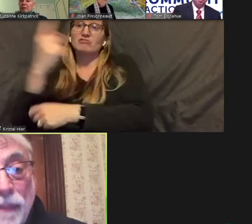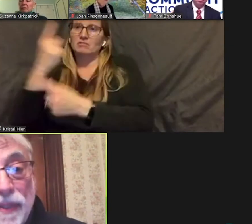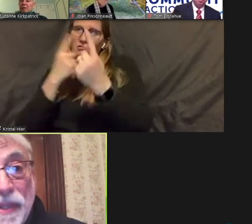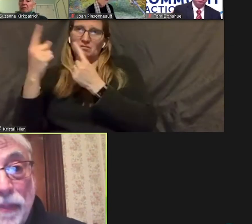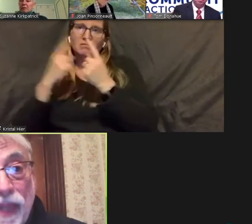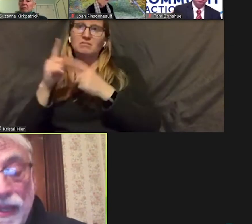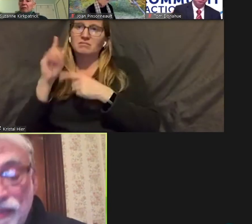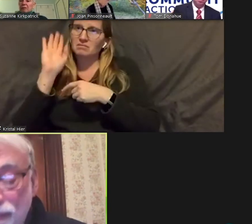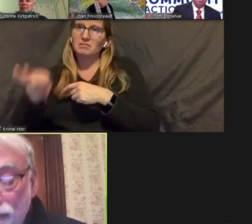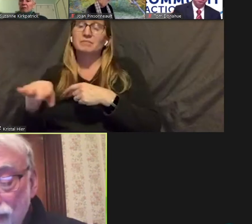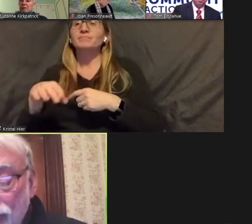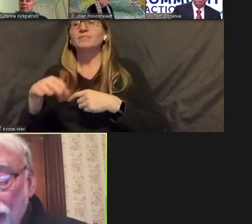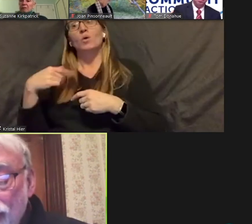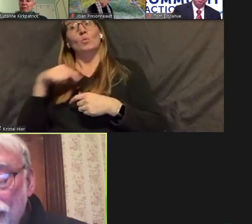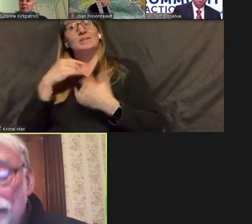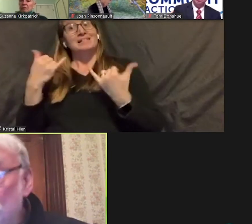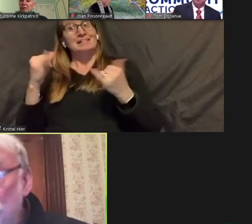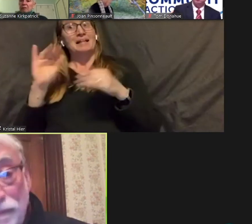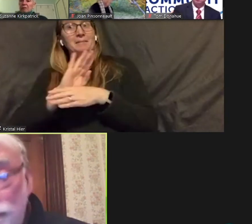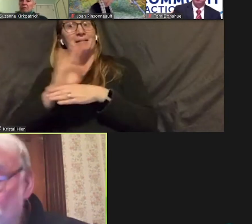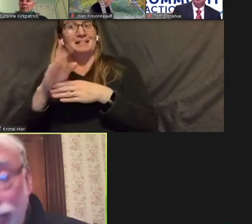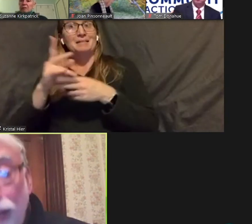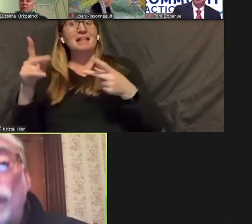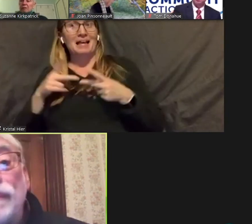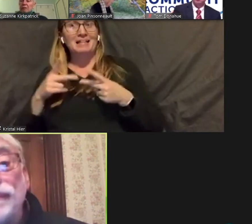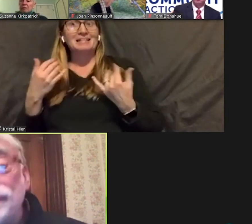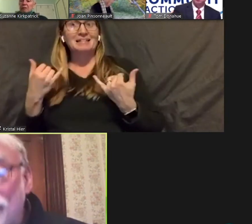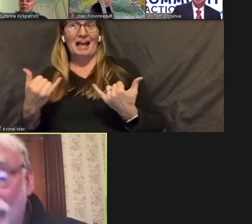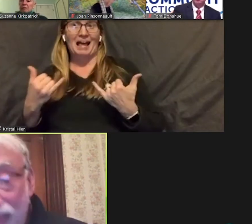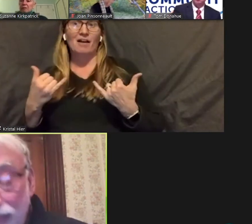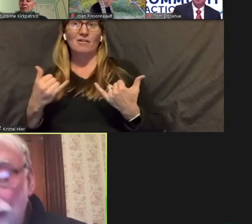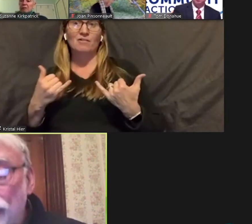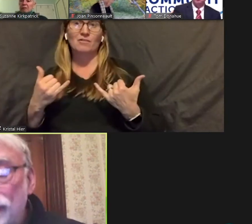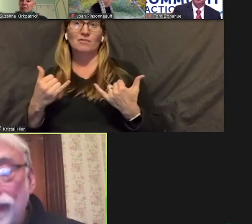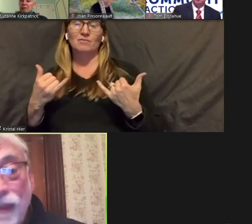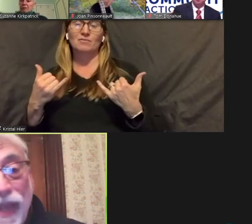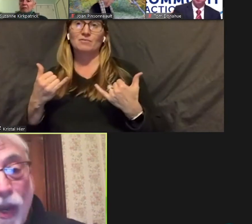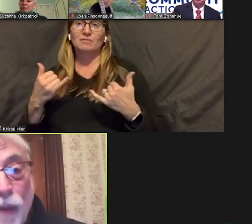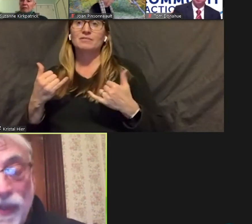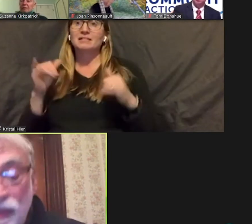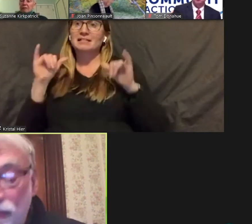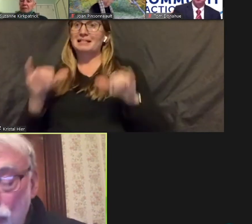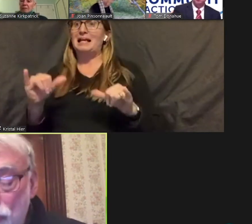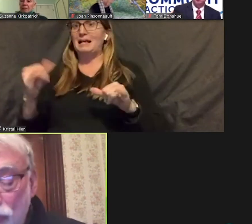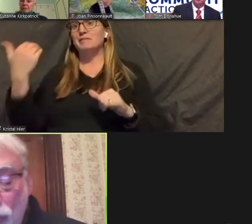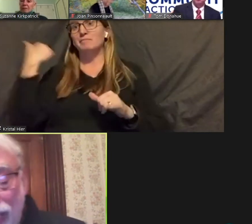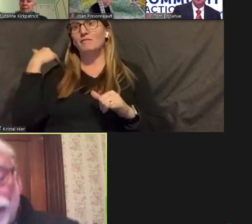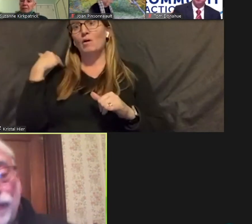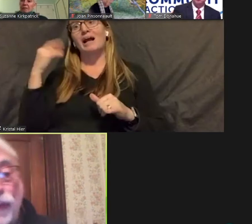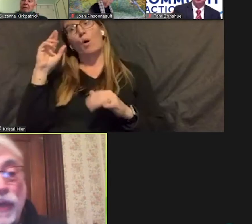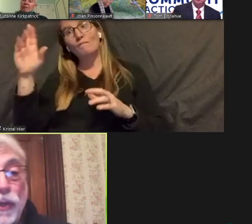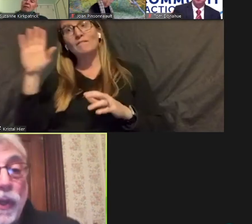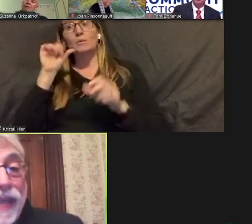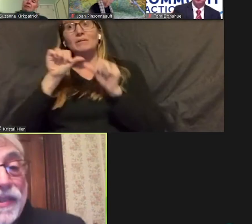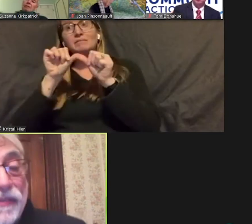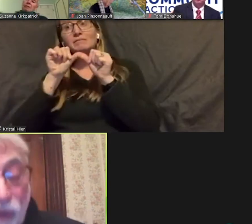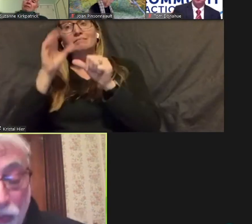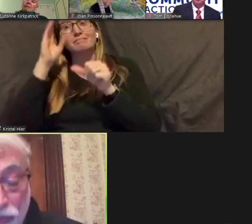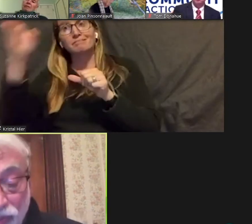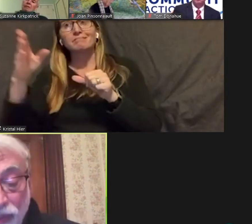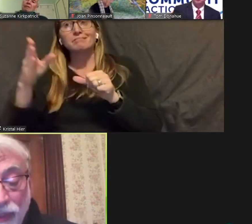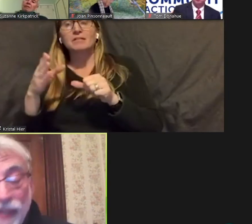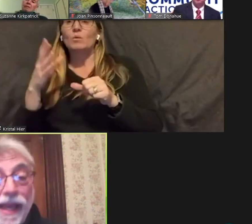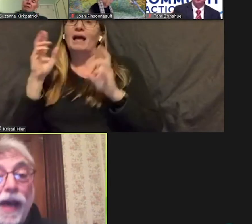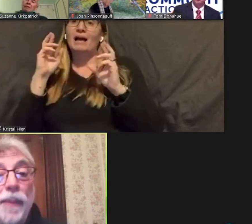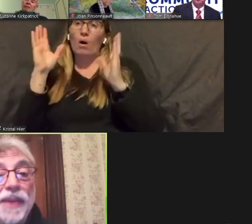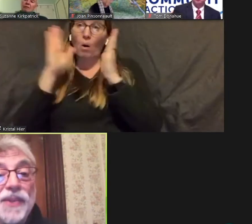clinic is still a busy place now, then, and we hope into the future, and we ask for your yes